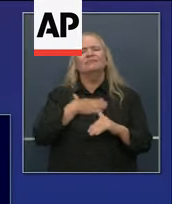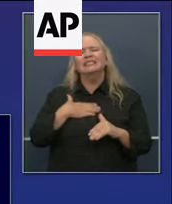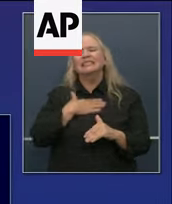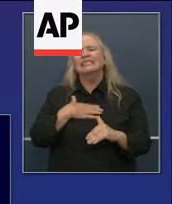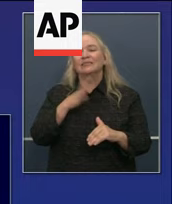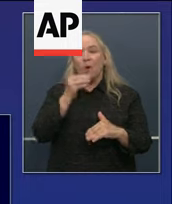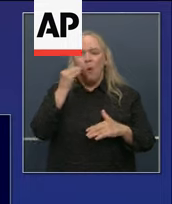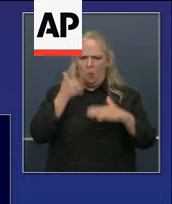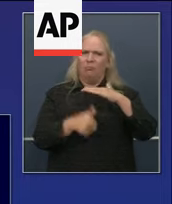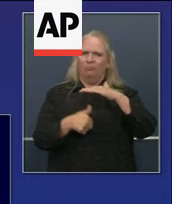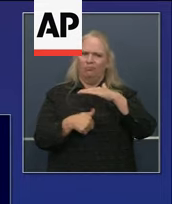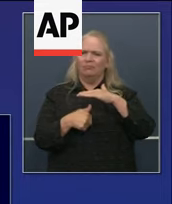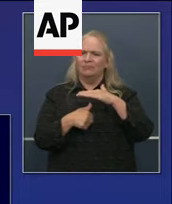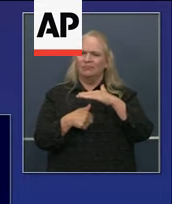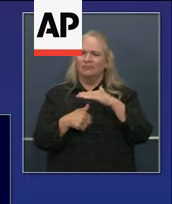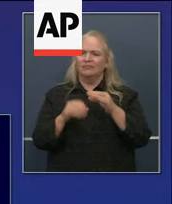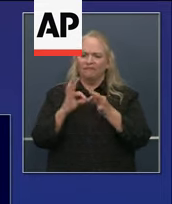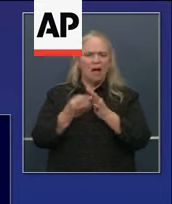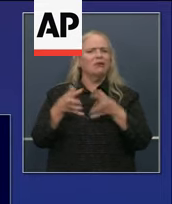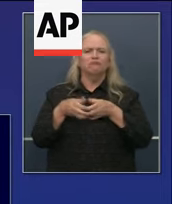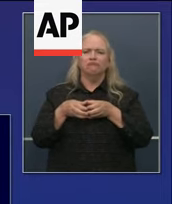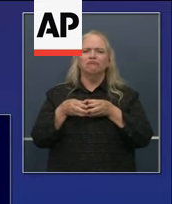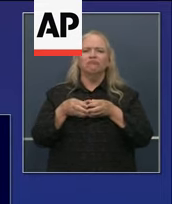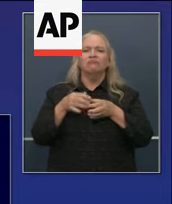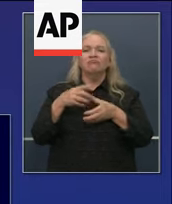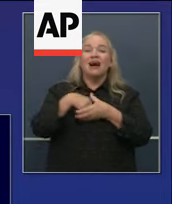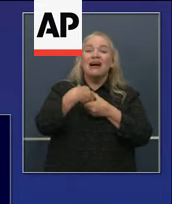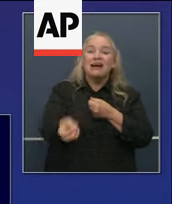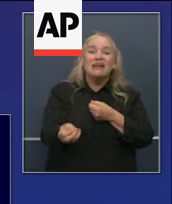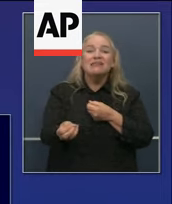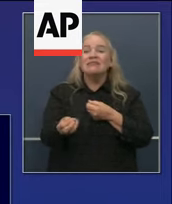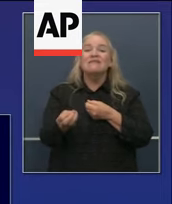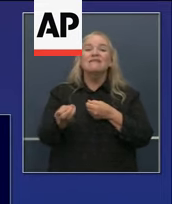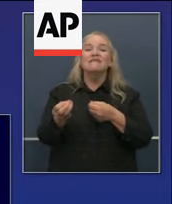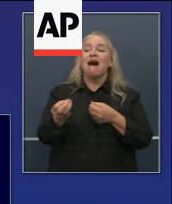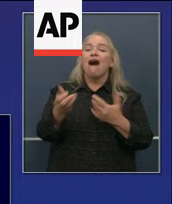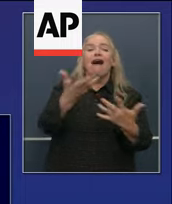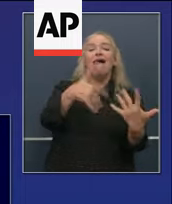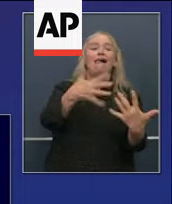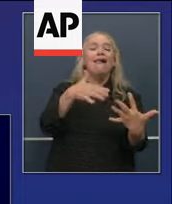just common sense, but the data suggests not everybody is practicing common sense.